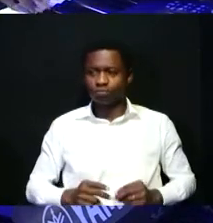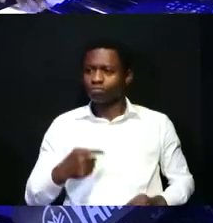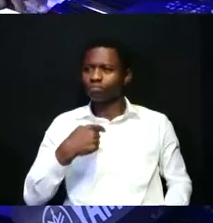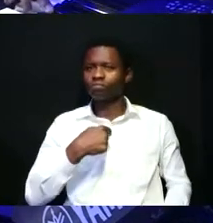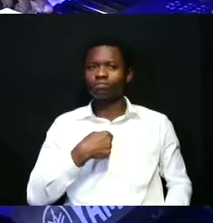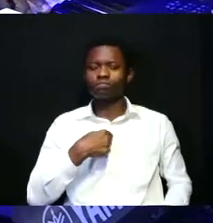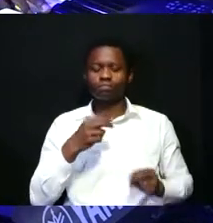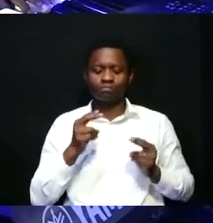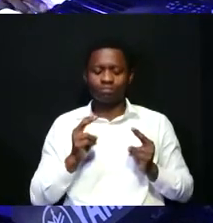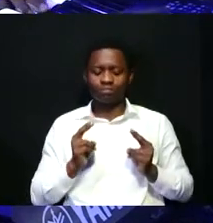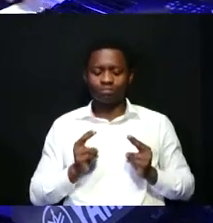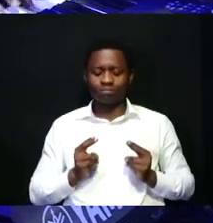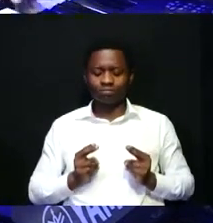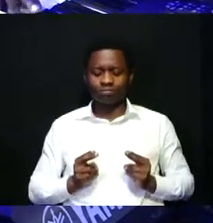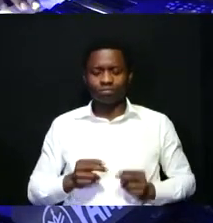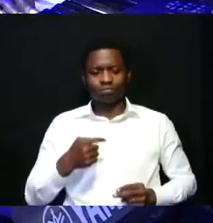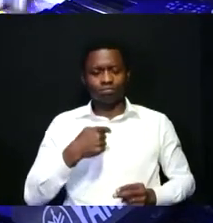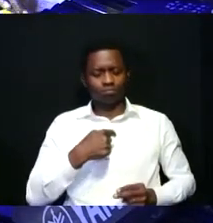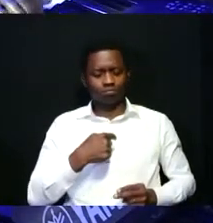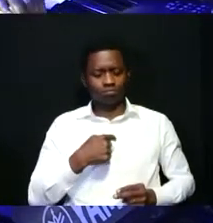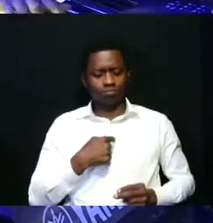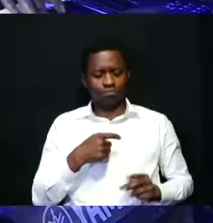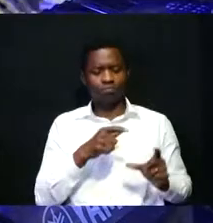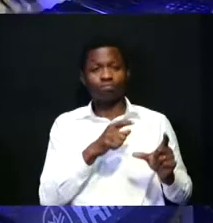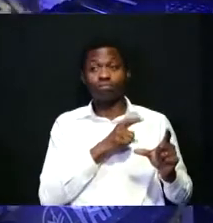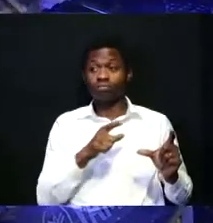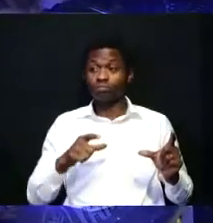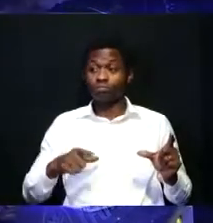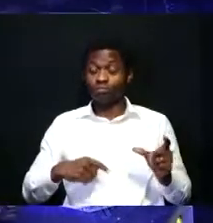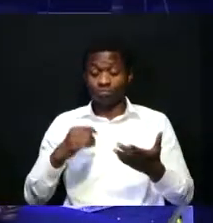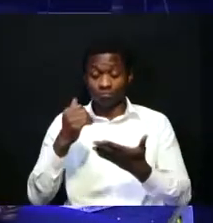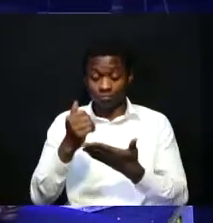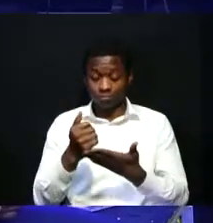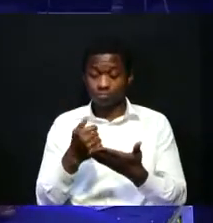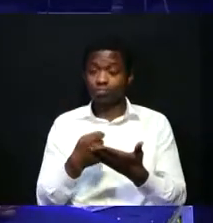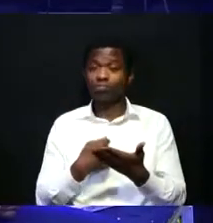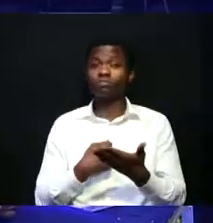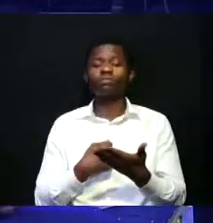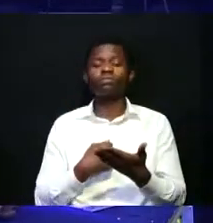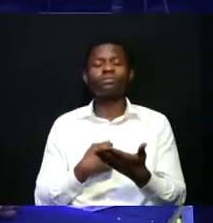We are one now.